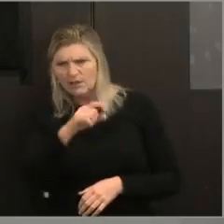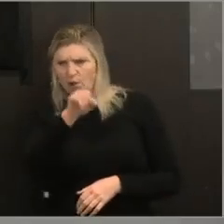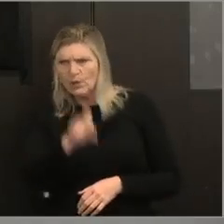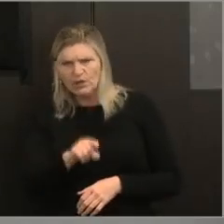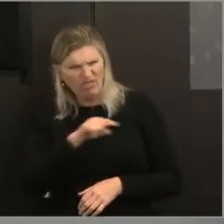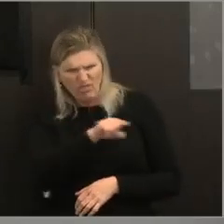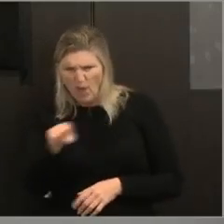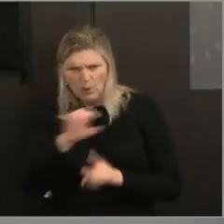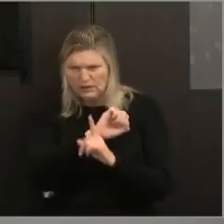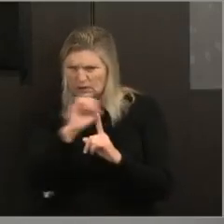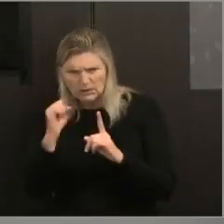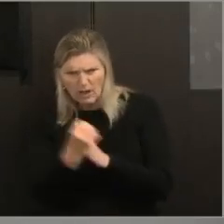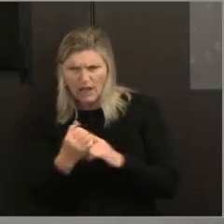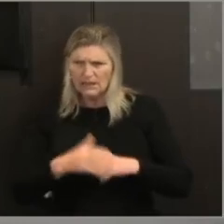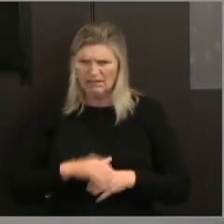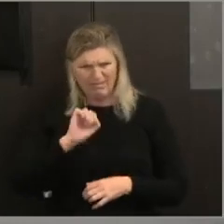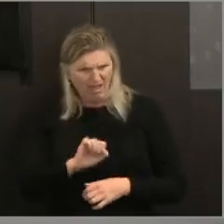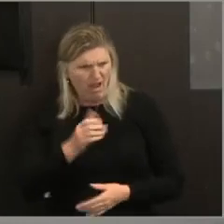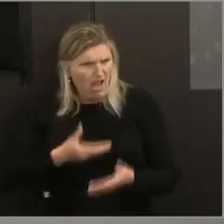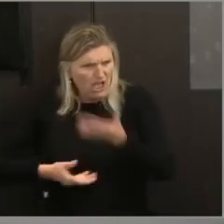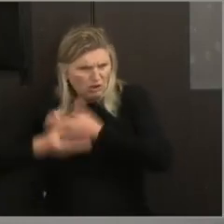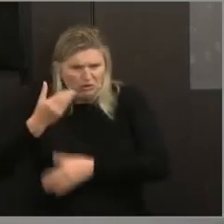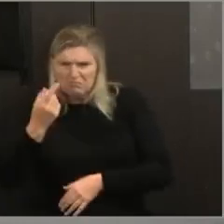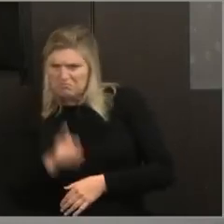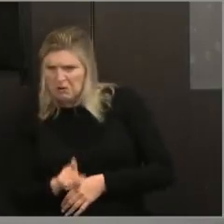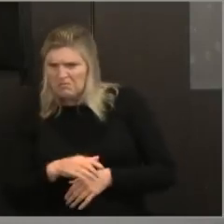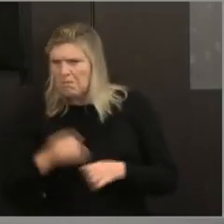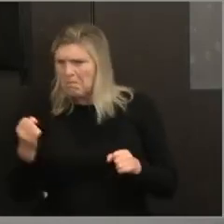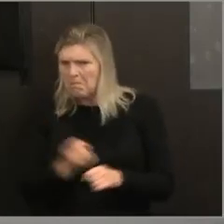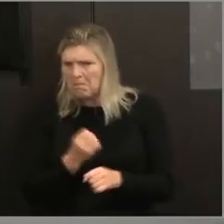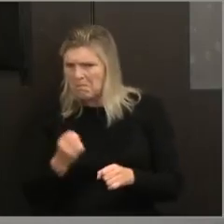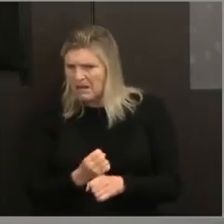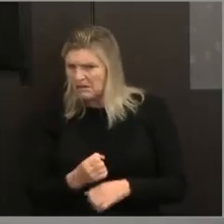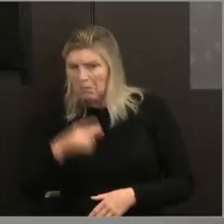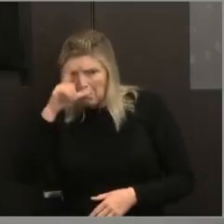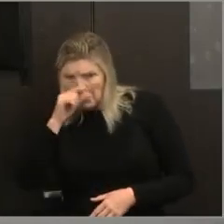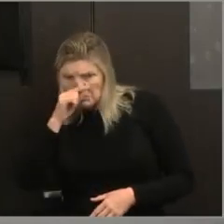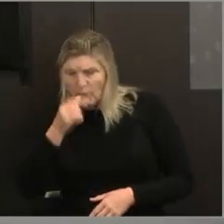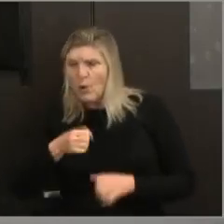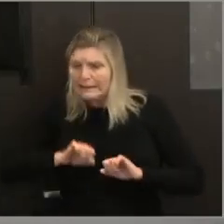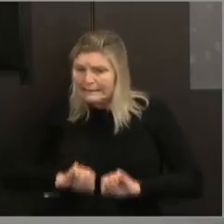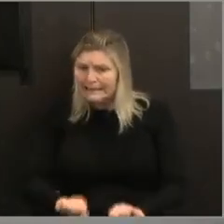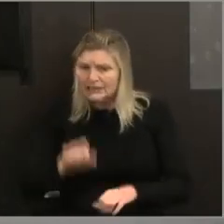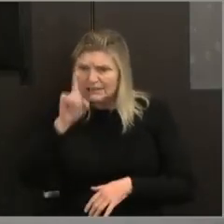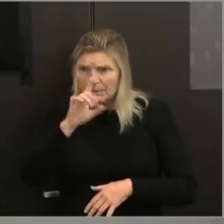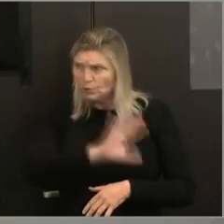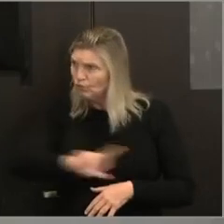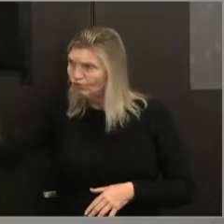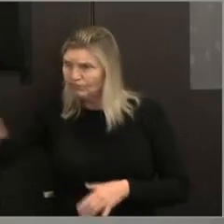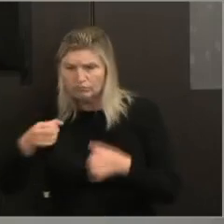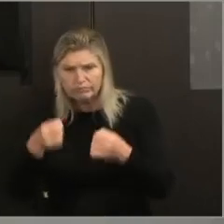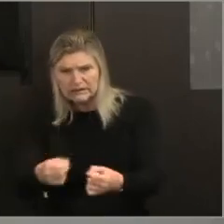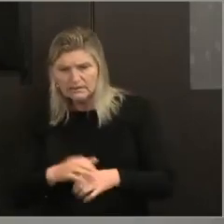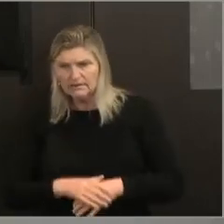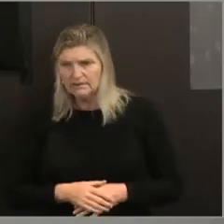those societies, what is it about their histories which makes it more likely that Indigenous peoples will be imprisoned,